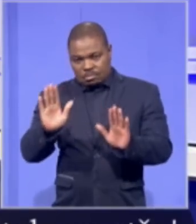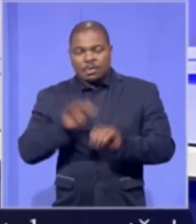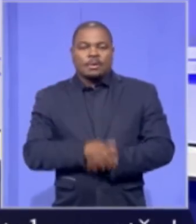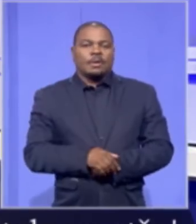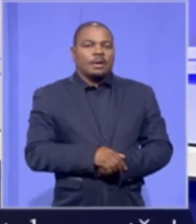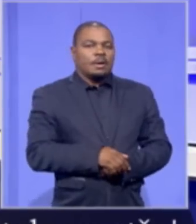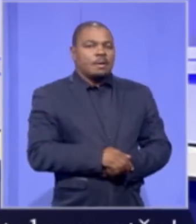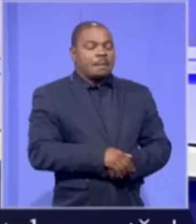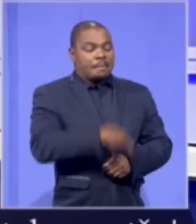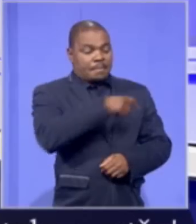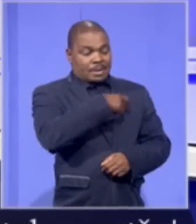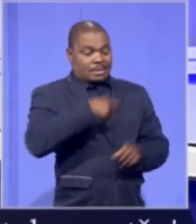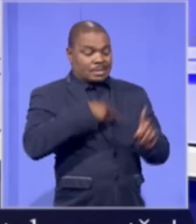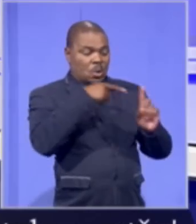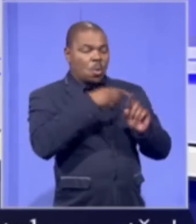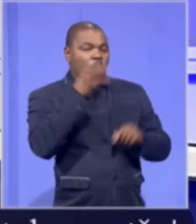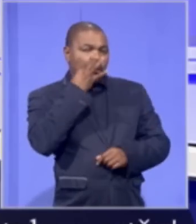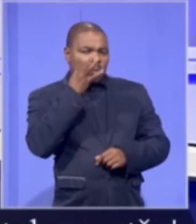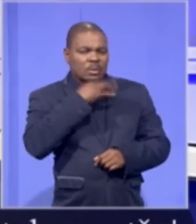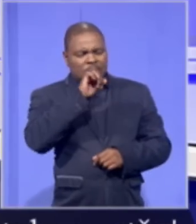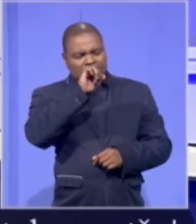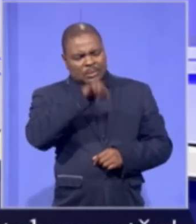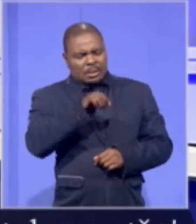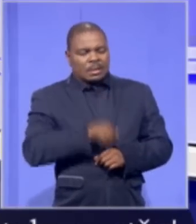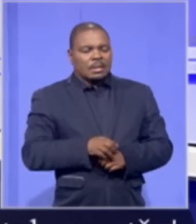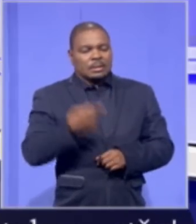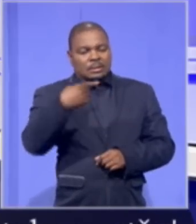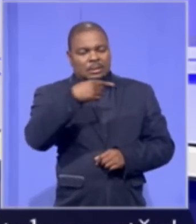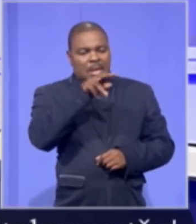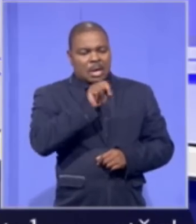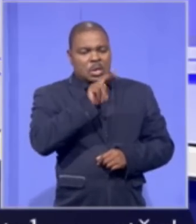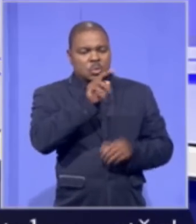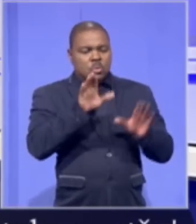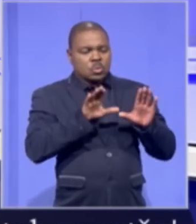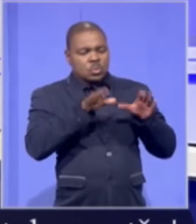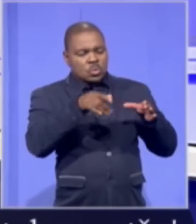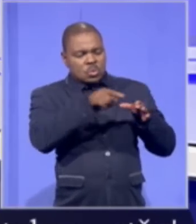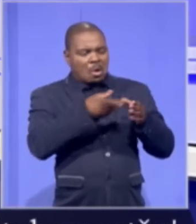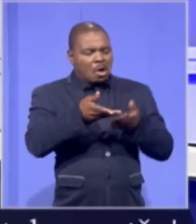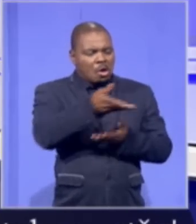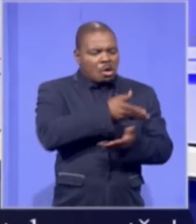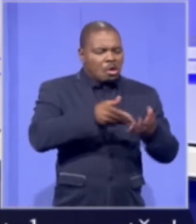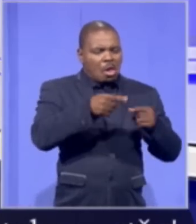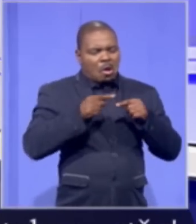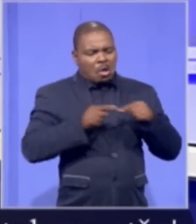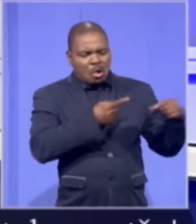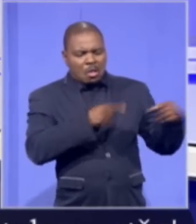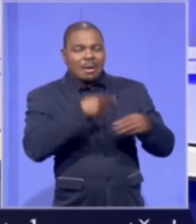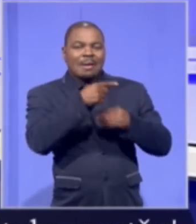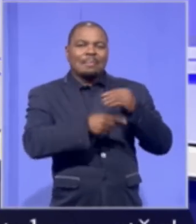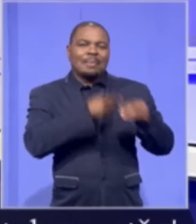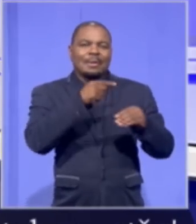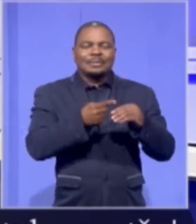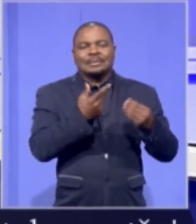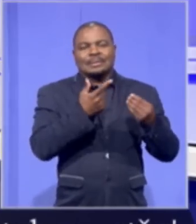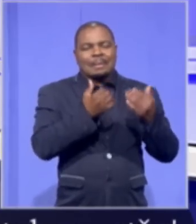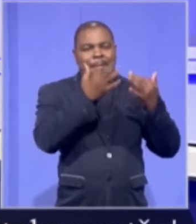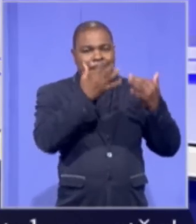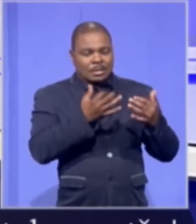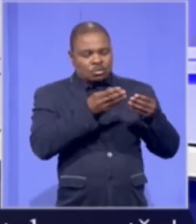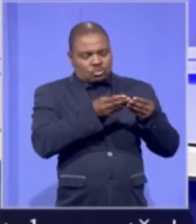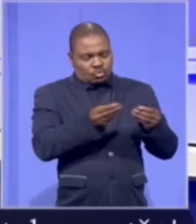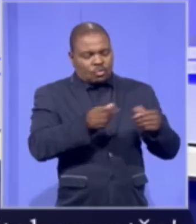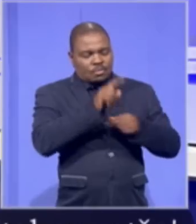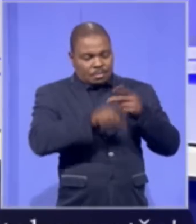rulagantšwe. Mopresidente o re diphapano tša maloko a mmušo wa botee bja setšhaba ka ga ditekanyetšo di tla rarollwa pele tona